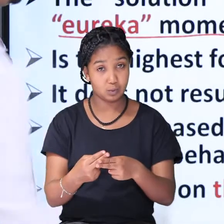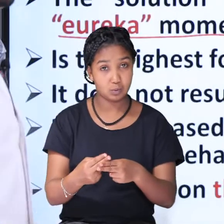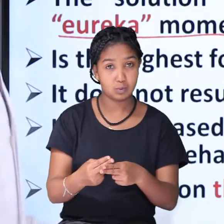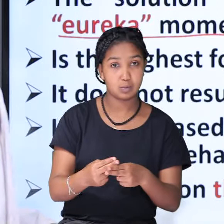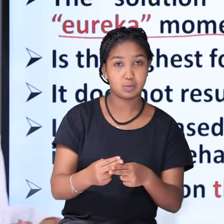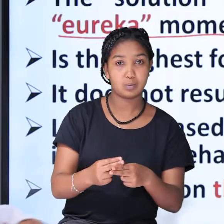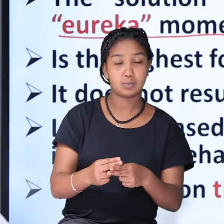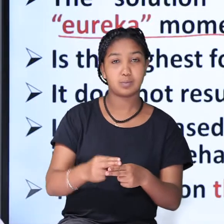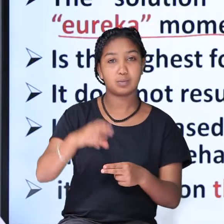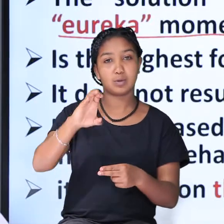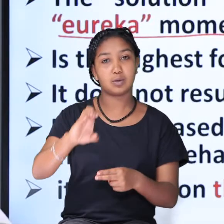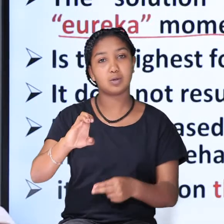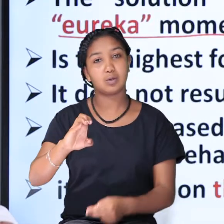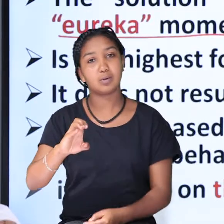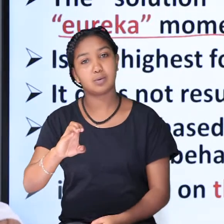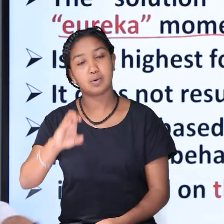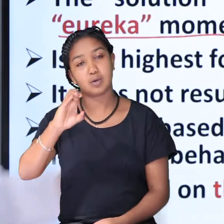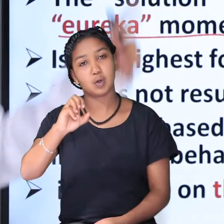moment is